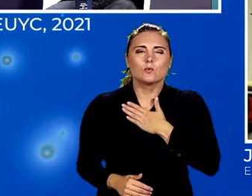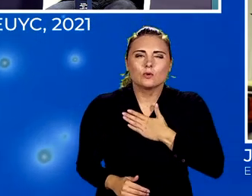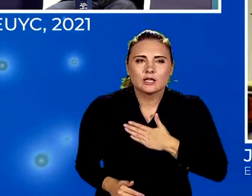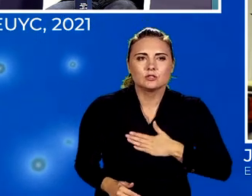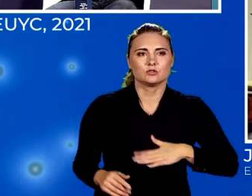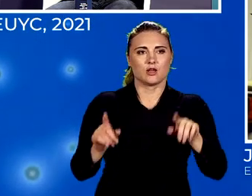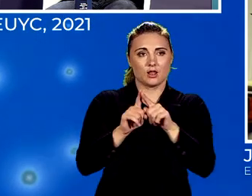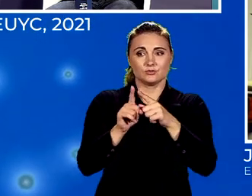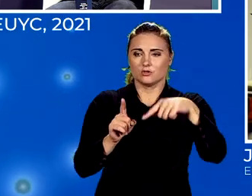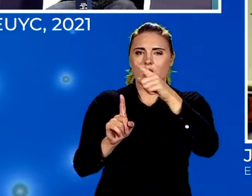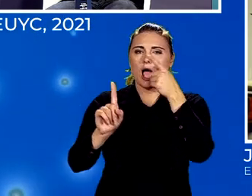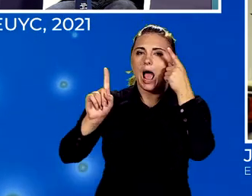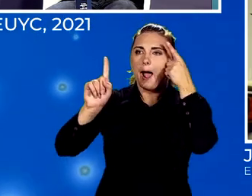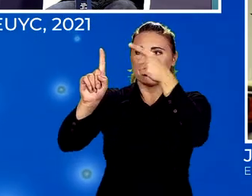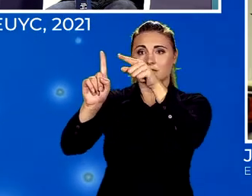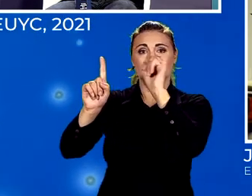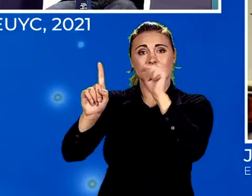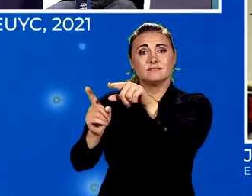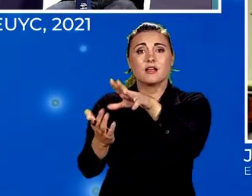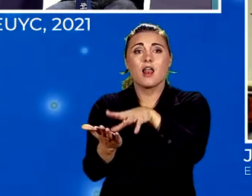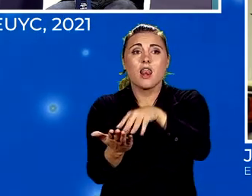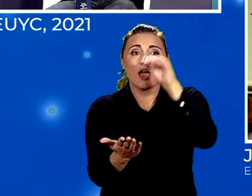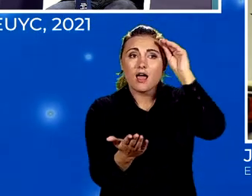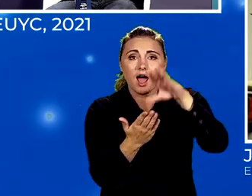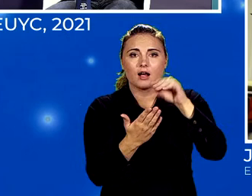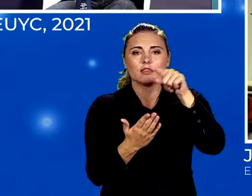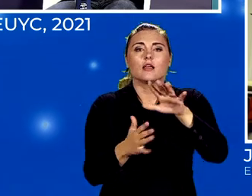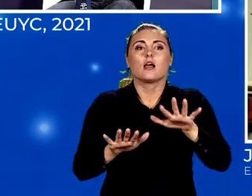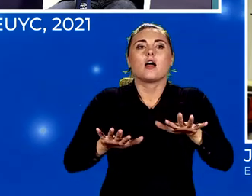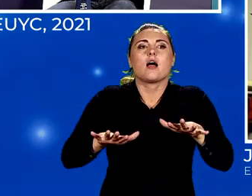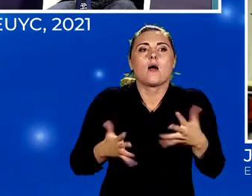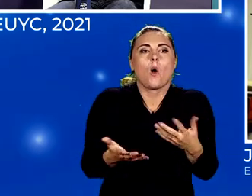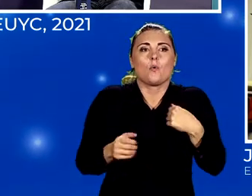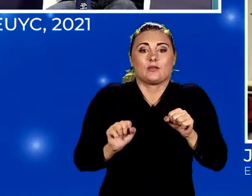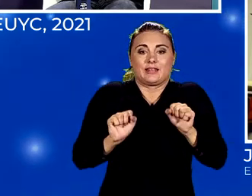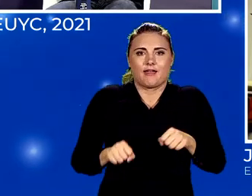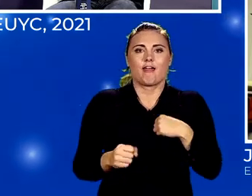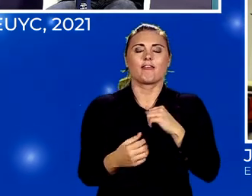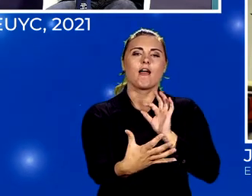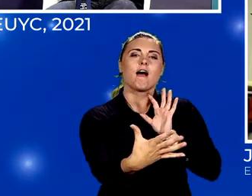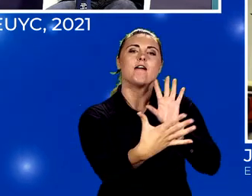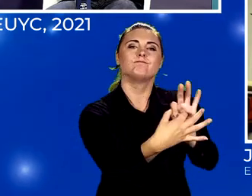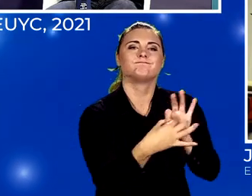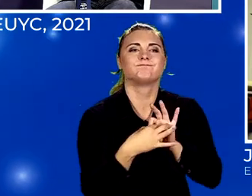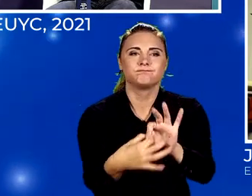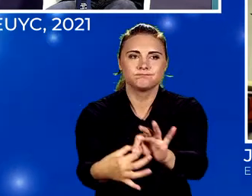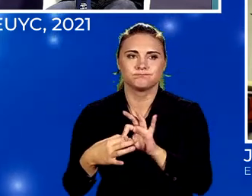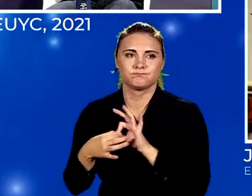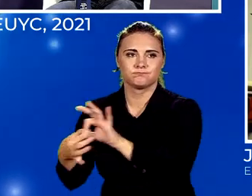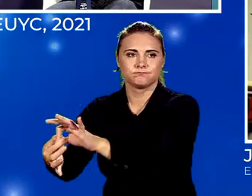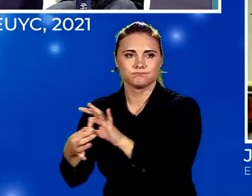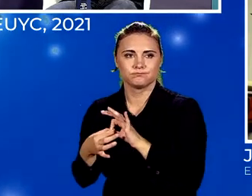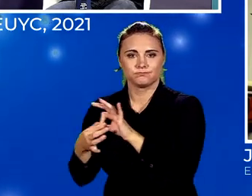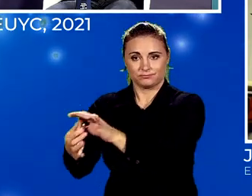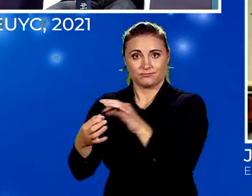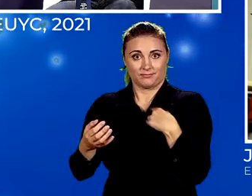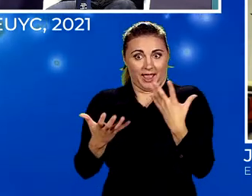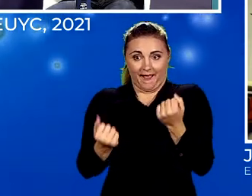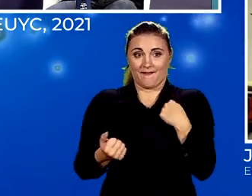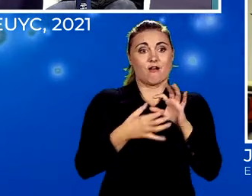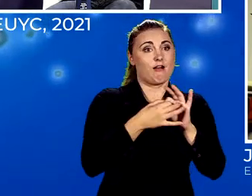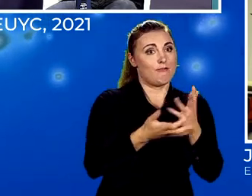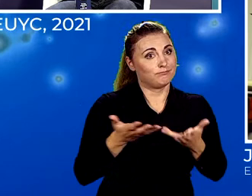learn basically how to participate, that they are able to communicate with their colleagues in other languages